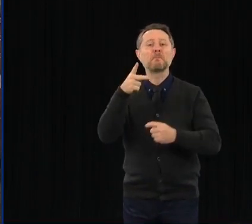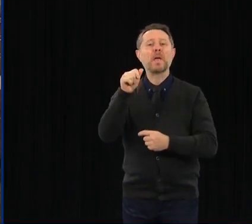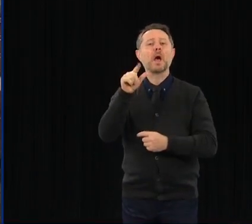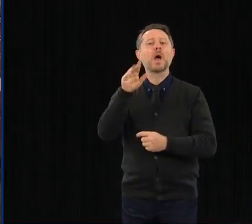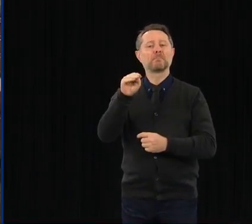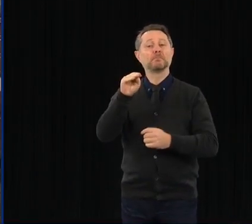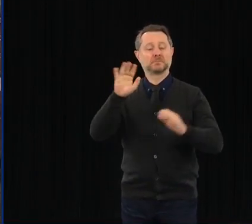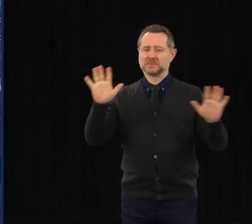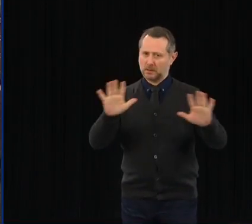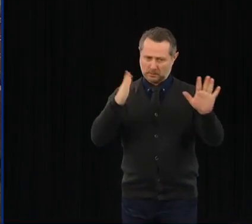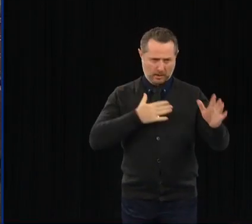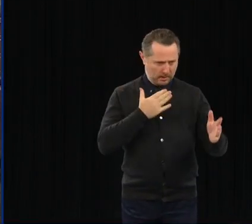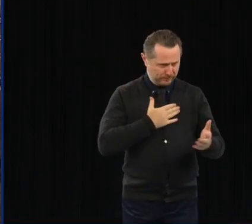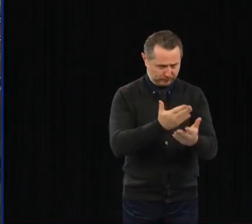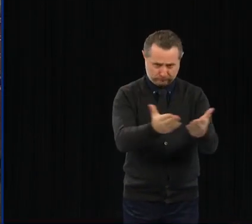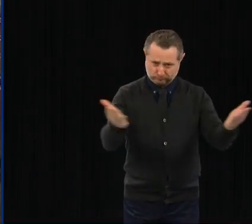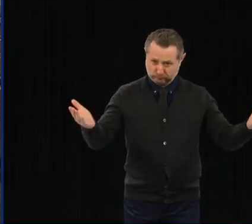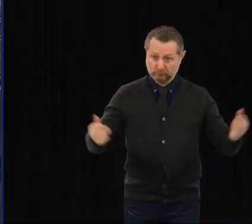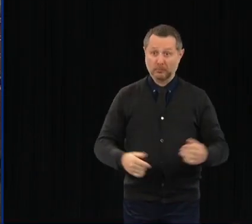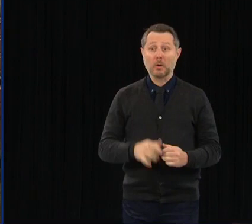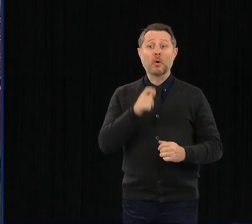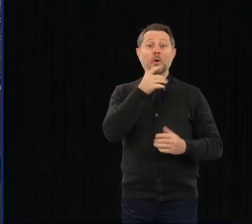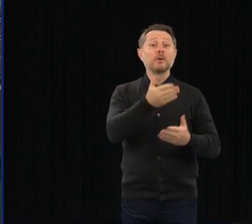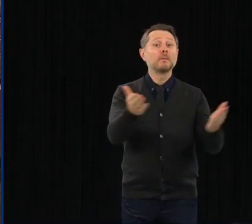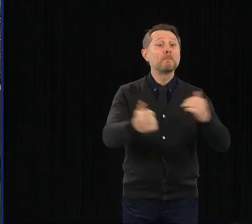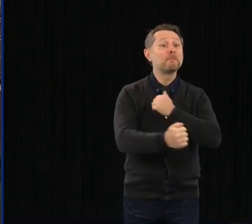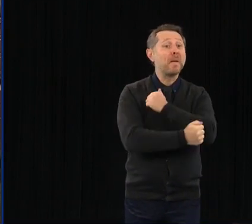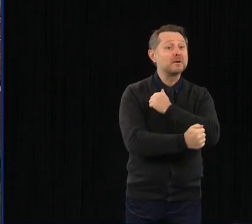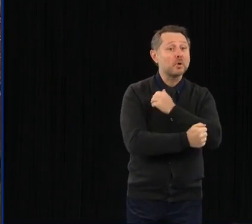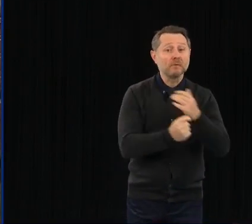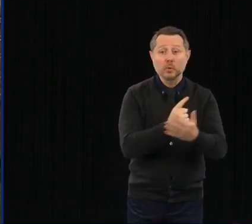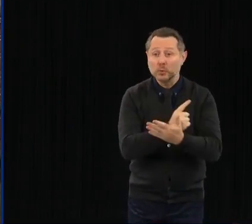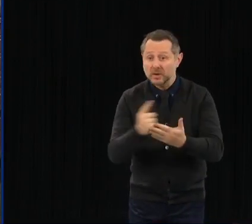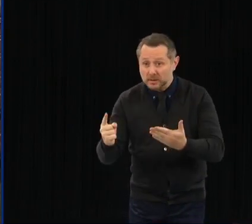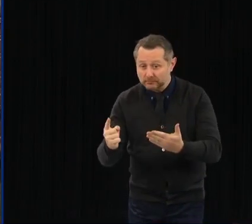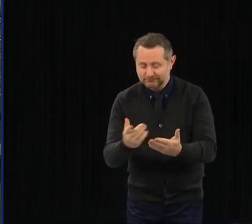Happy Passover week for those who celebrate Passover.